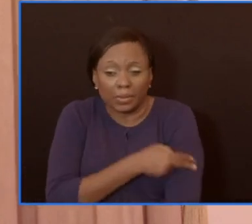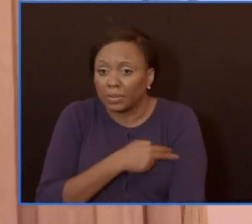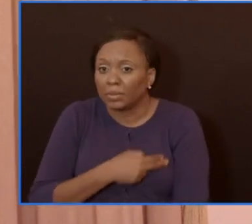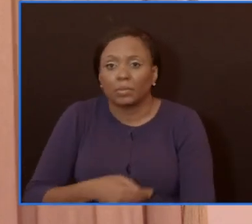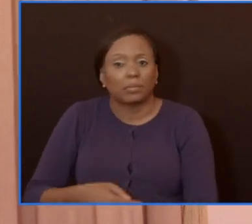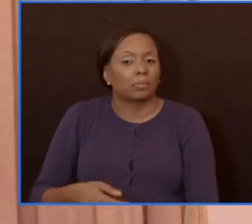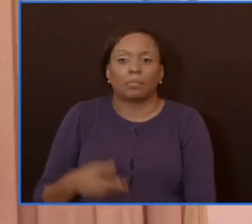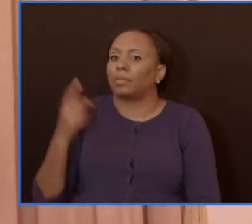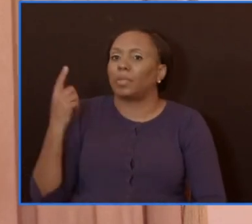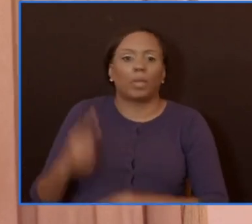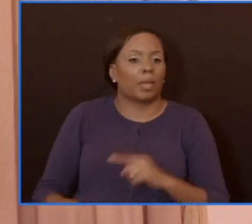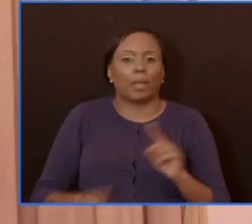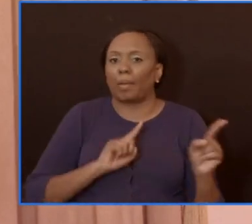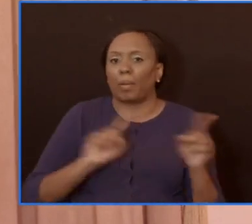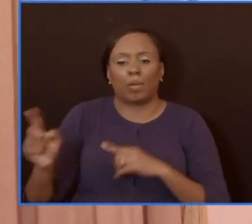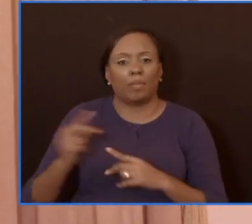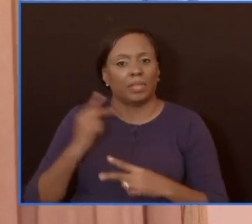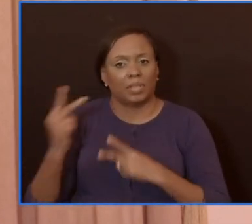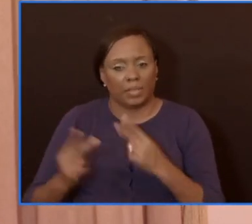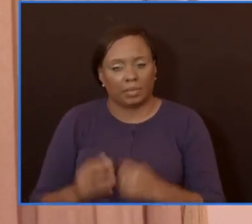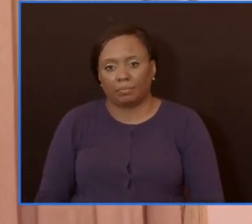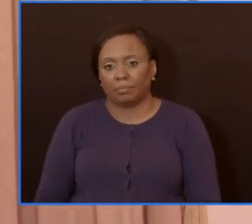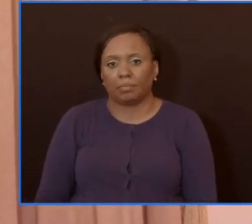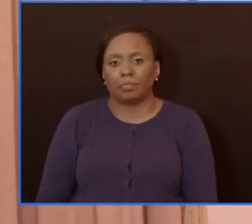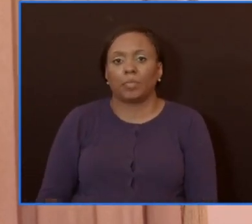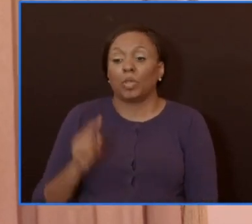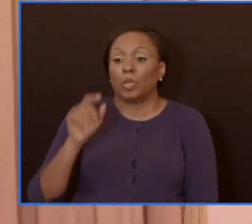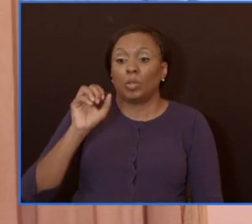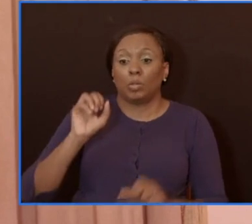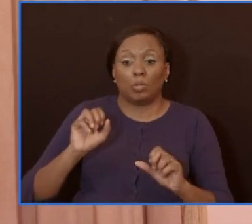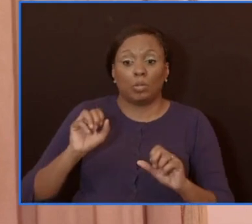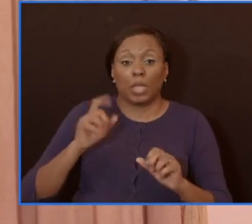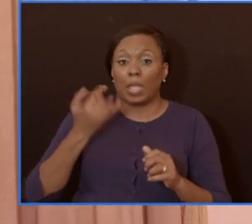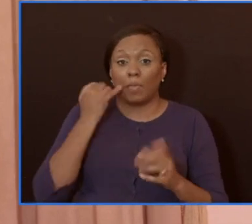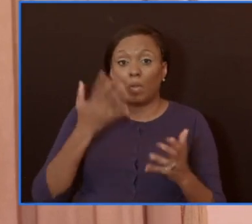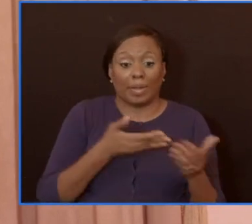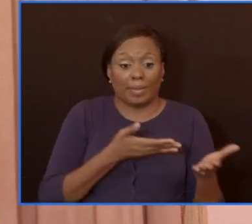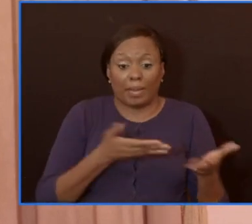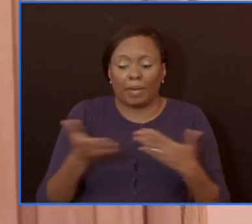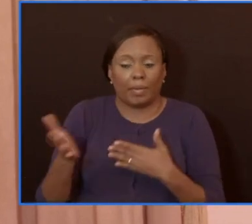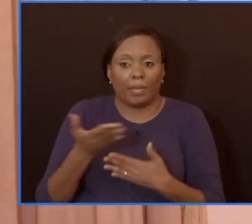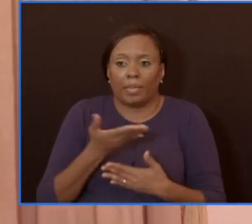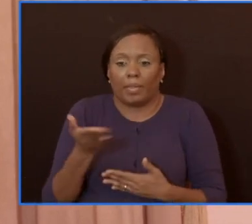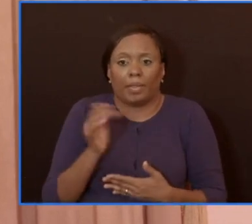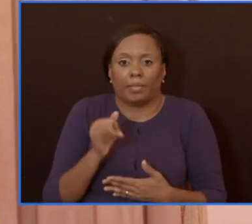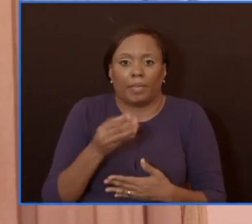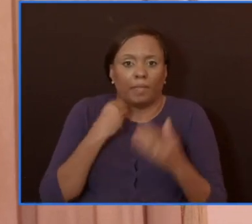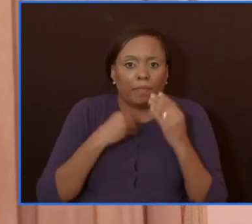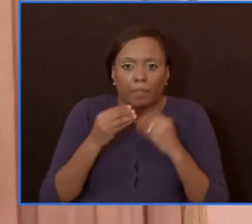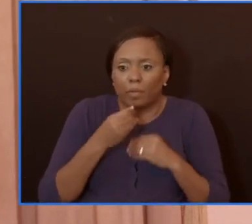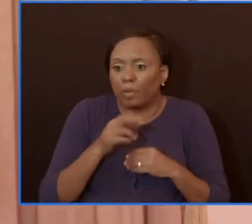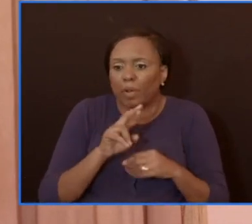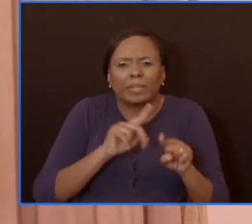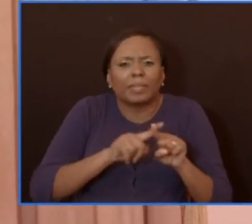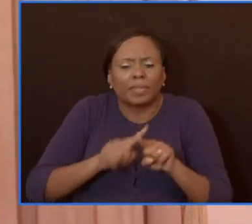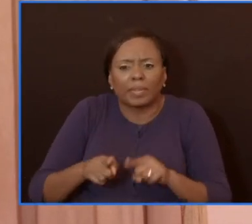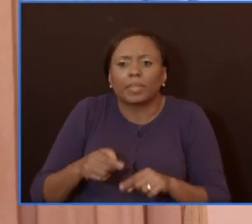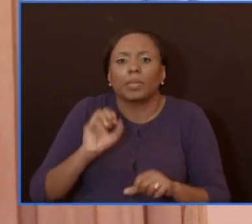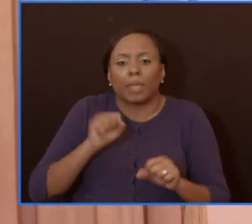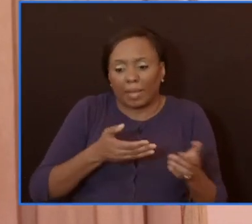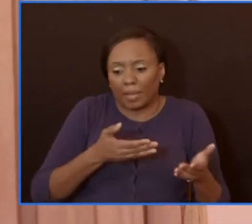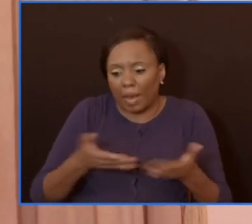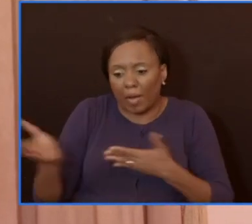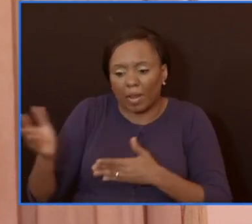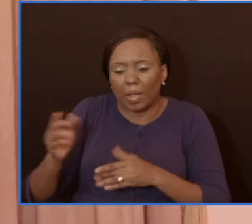to drop off packages. The packages will be sanitized, but you're going to have to stop the visiting. I have asked the